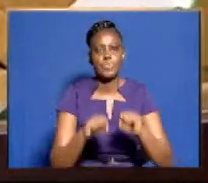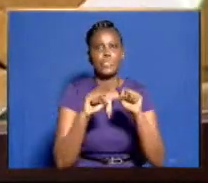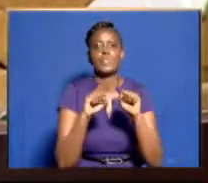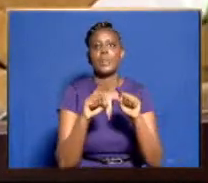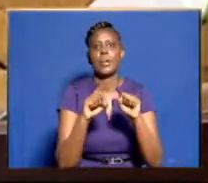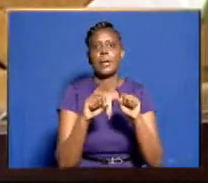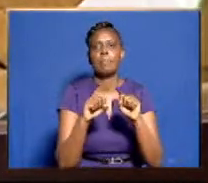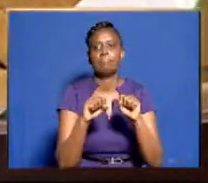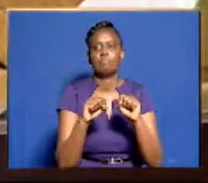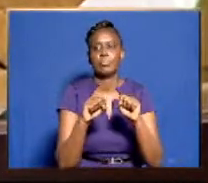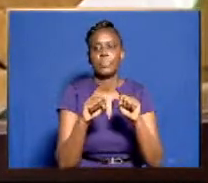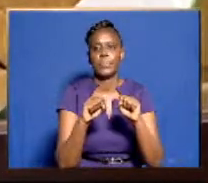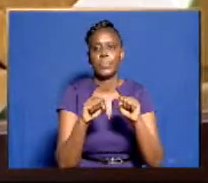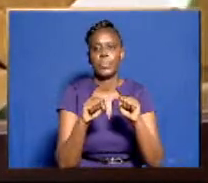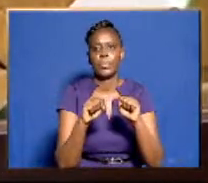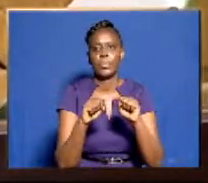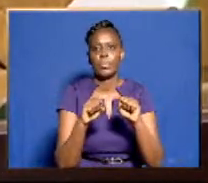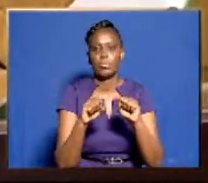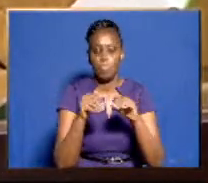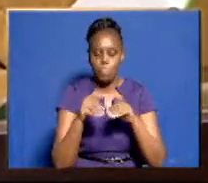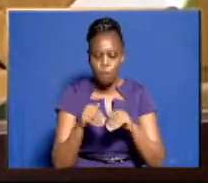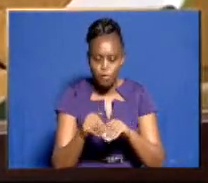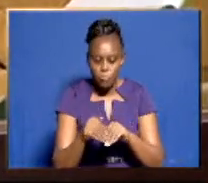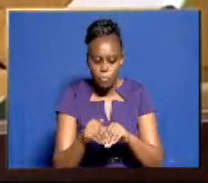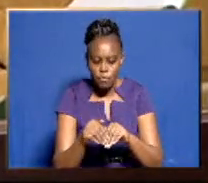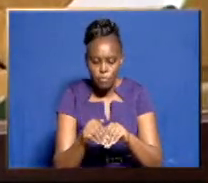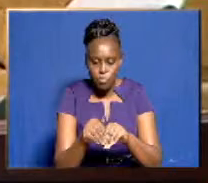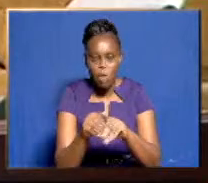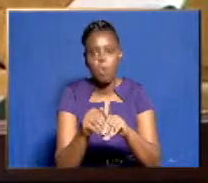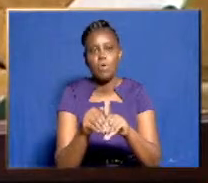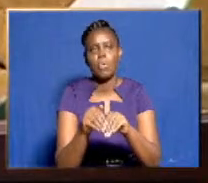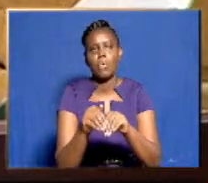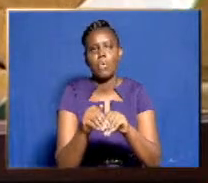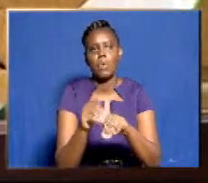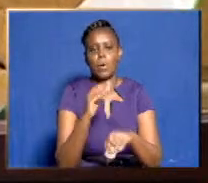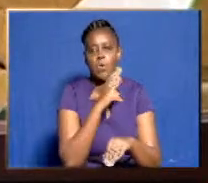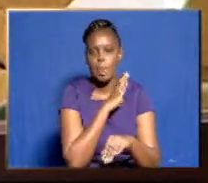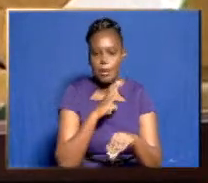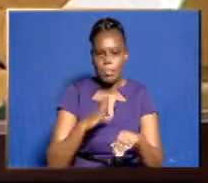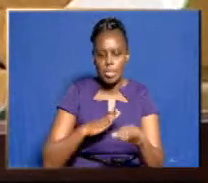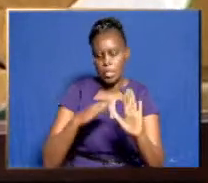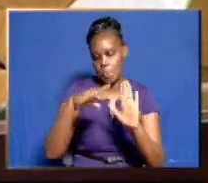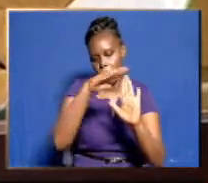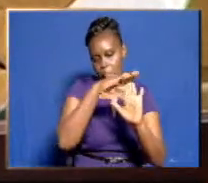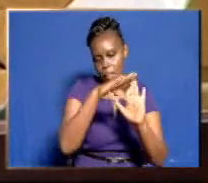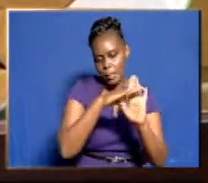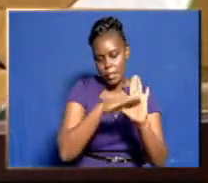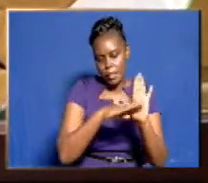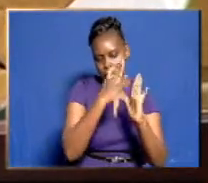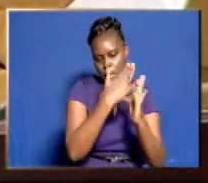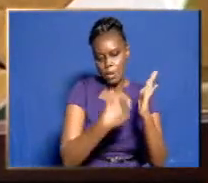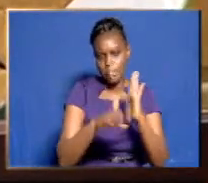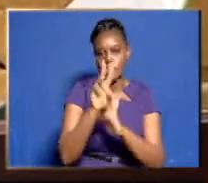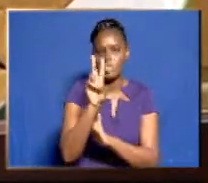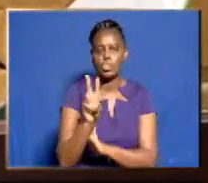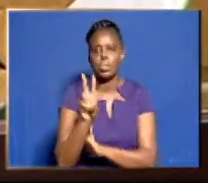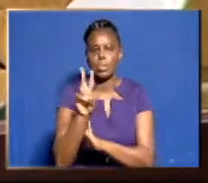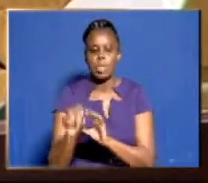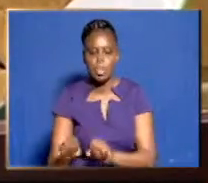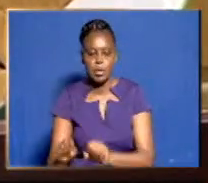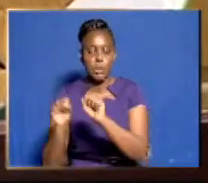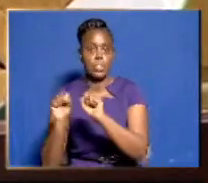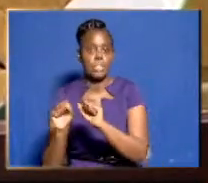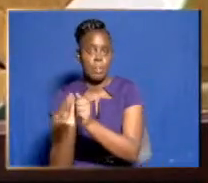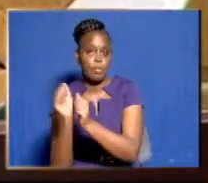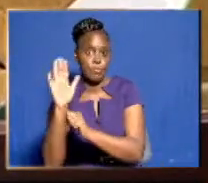we will be going as per the way the committees are listed in the second schedule. The chairs will be having